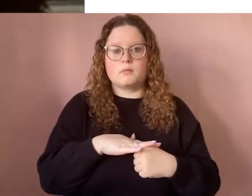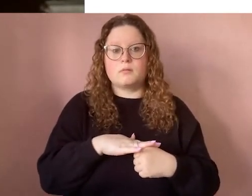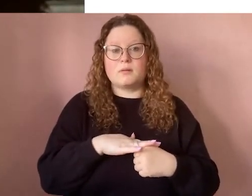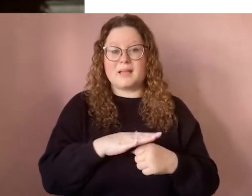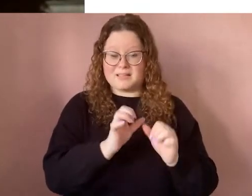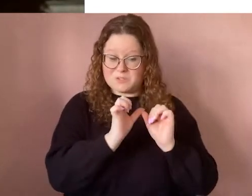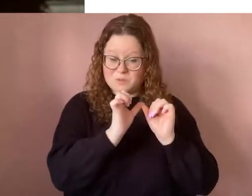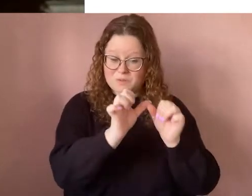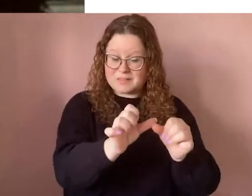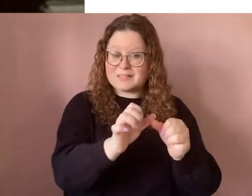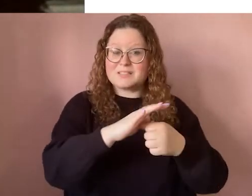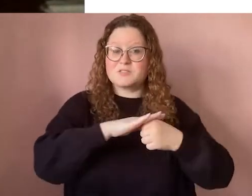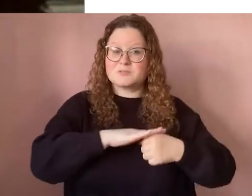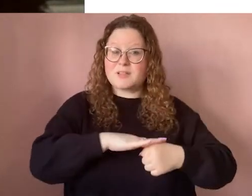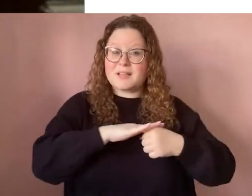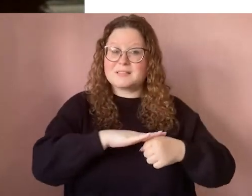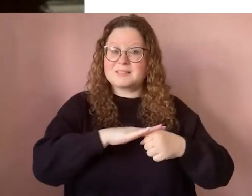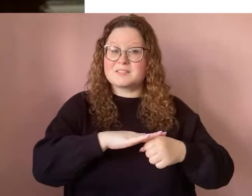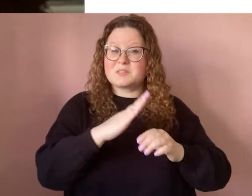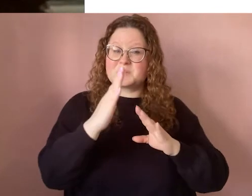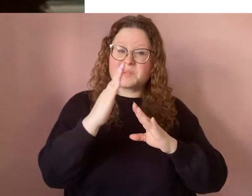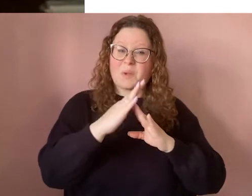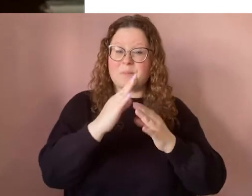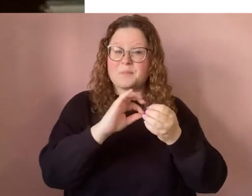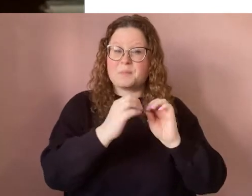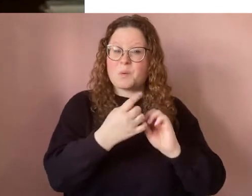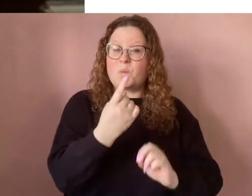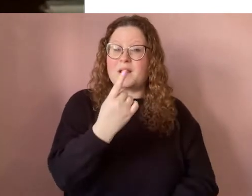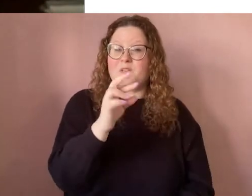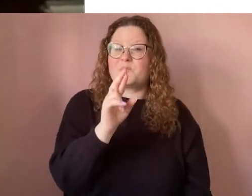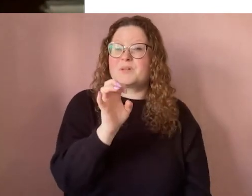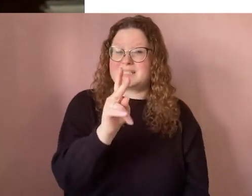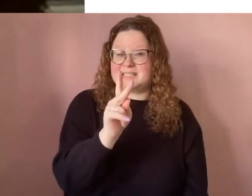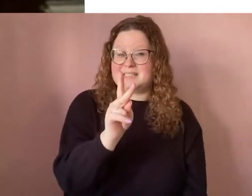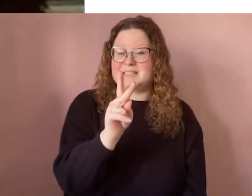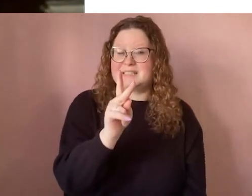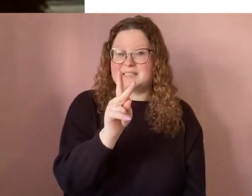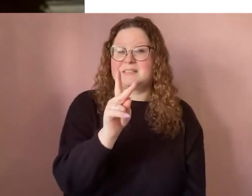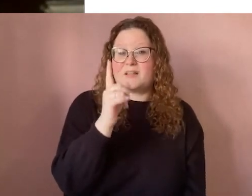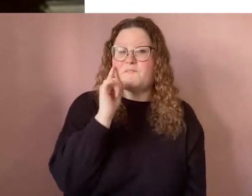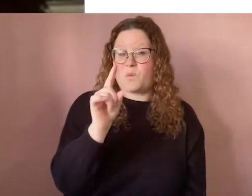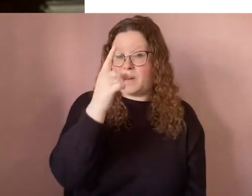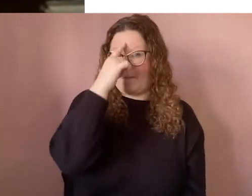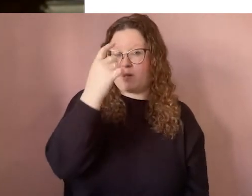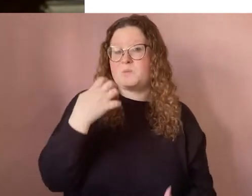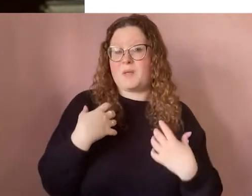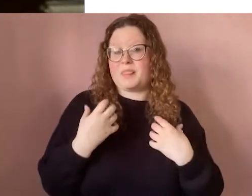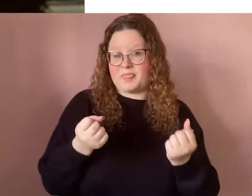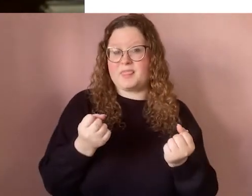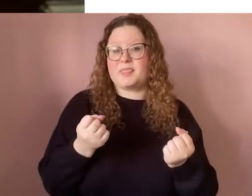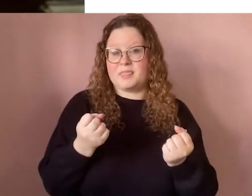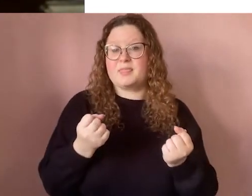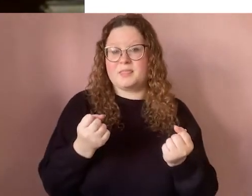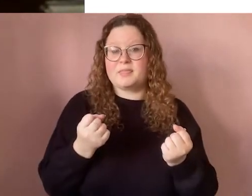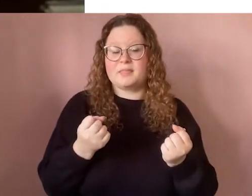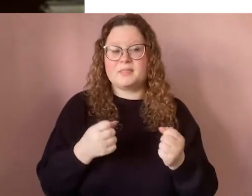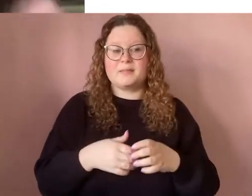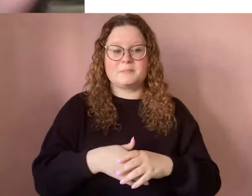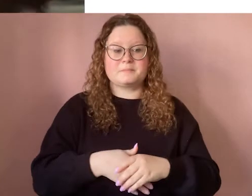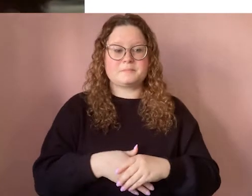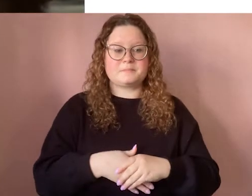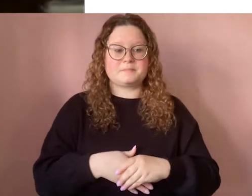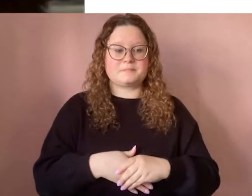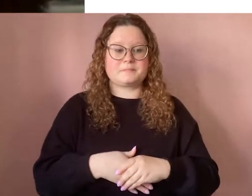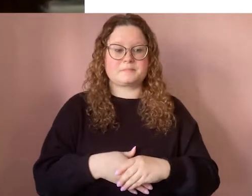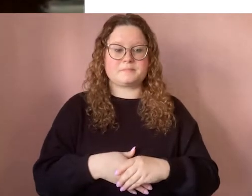the #1 risk factor for mental ill health. Make no mistake about that. When we look